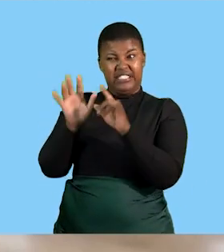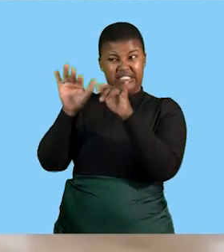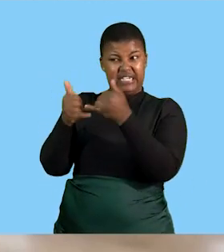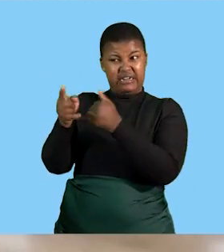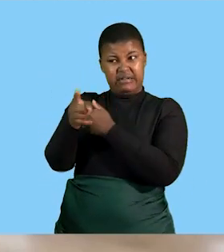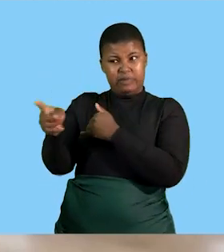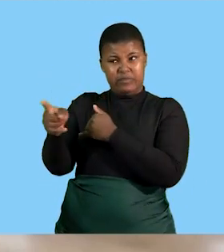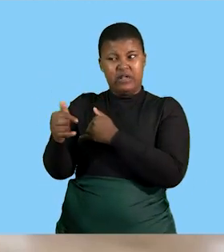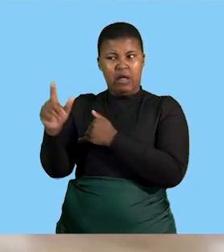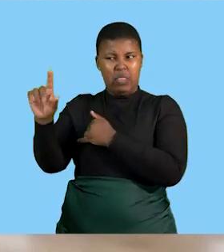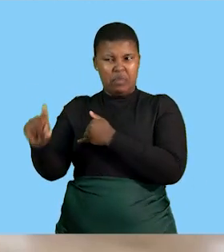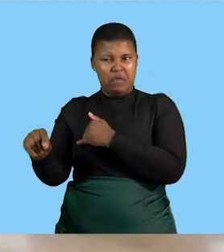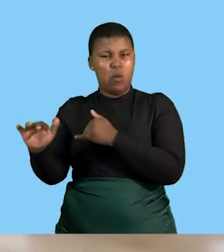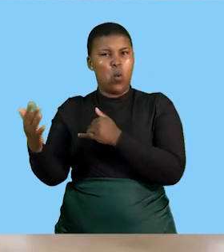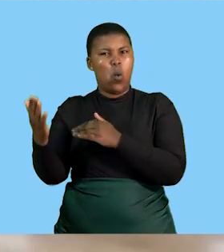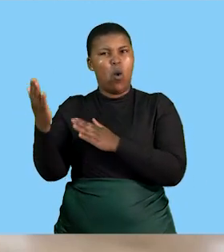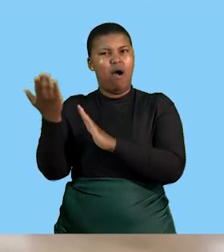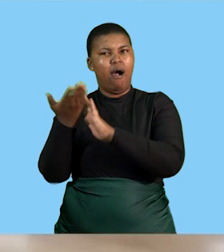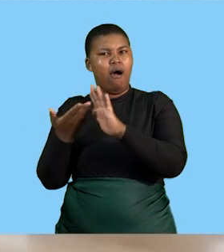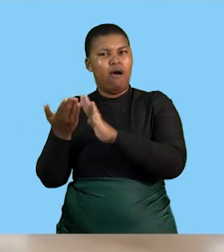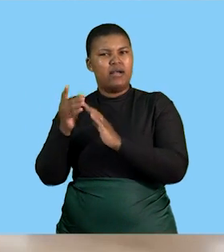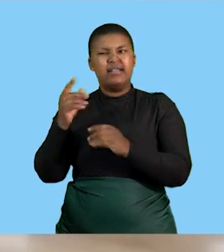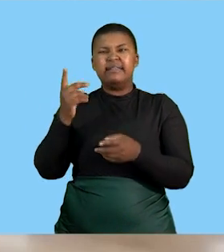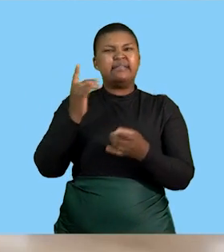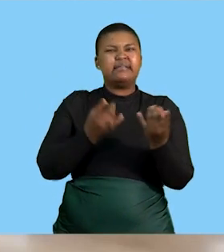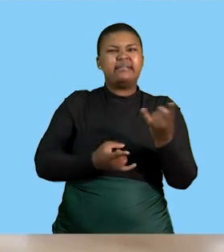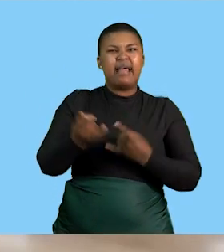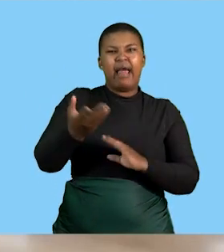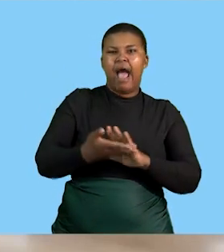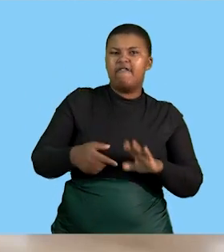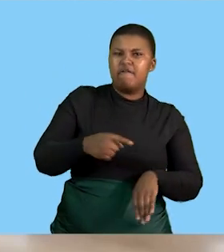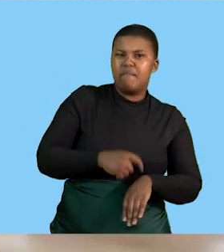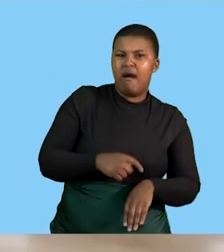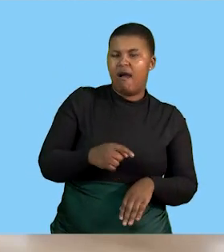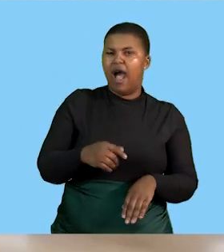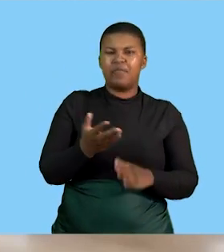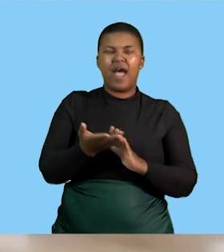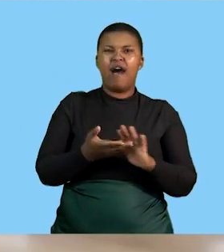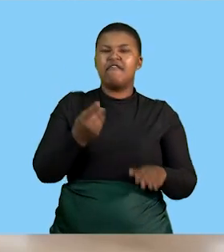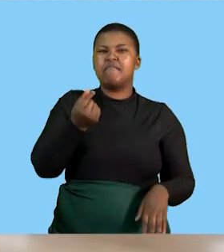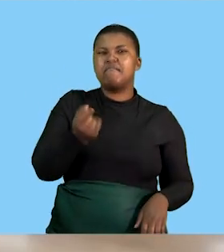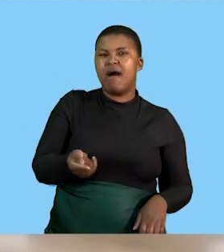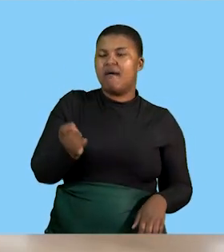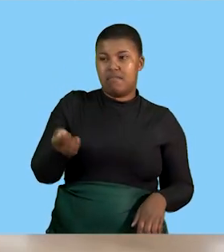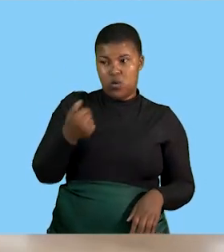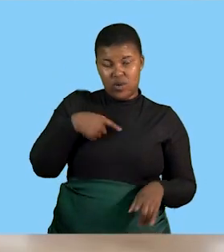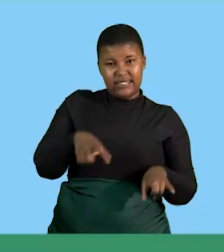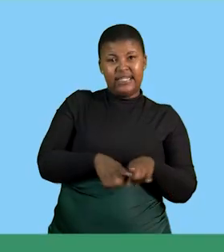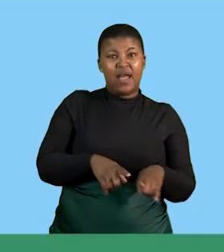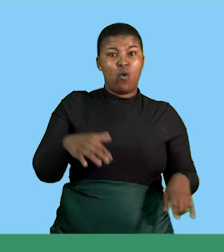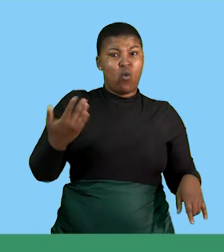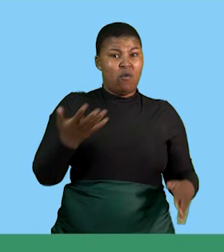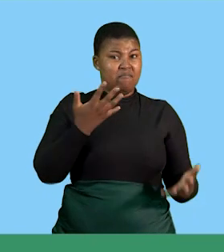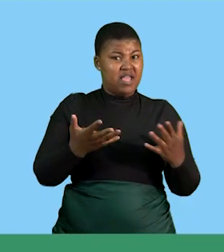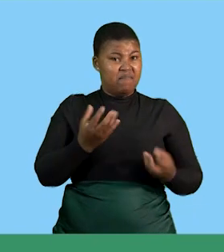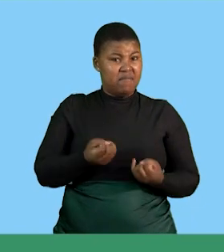have a promotion as well, or we want to launch a new product to keep interest in our business. So the